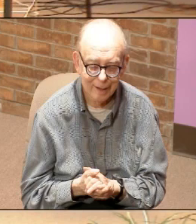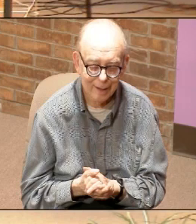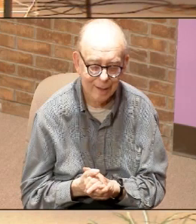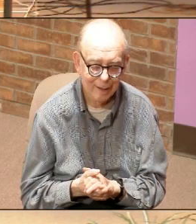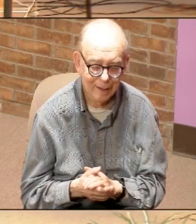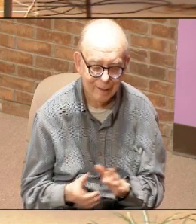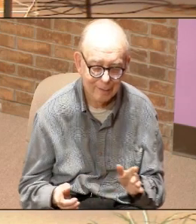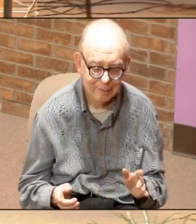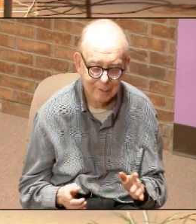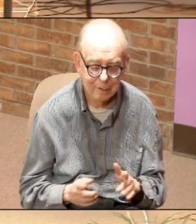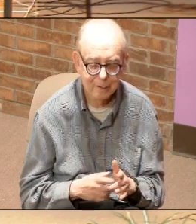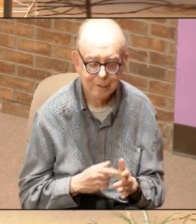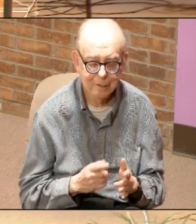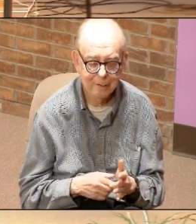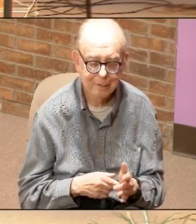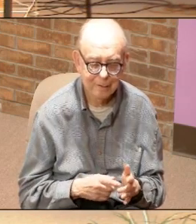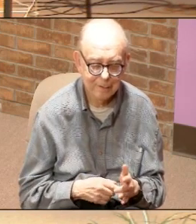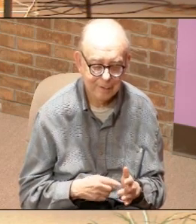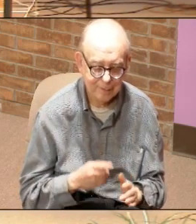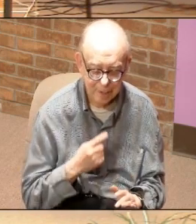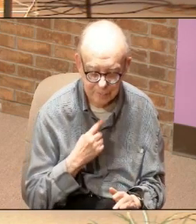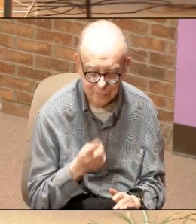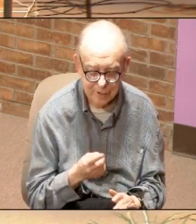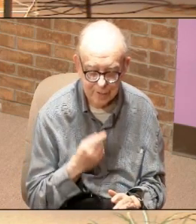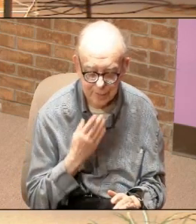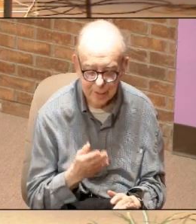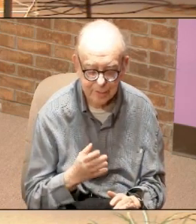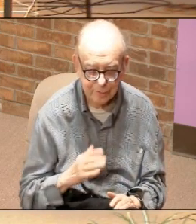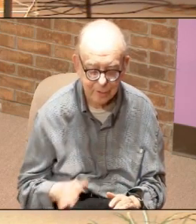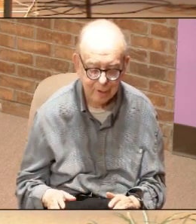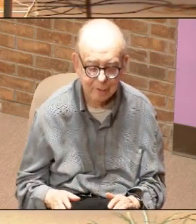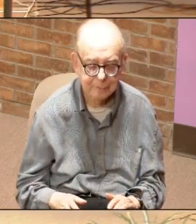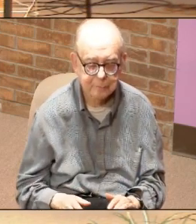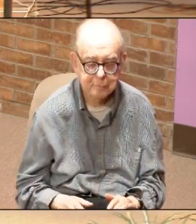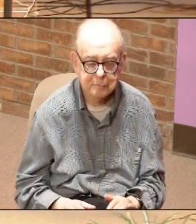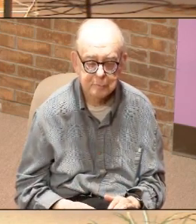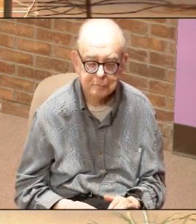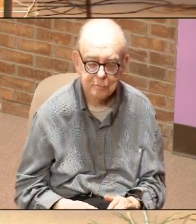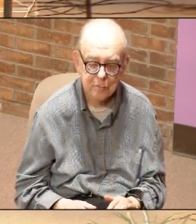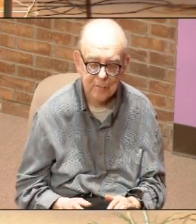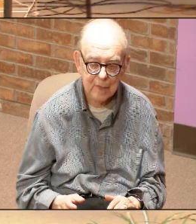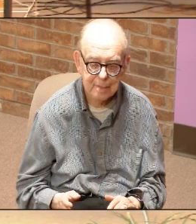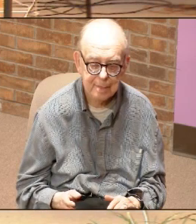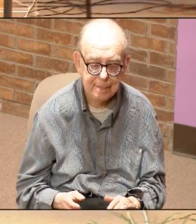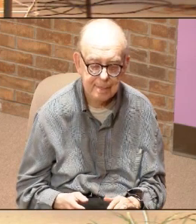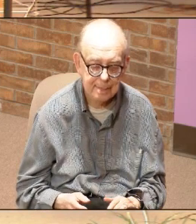that's kind of sometimes the same thing as a child, just a little bit more